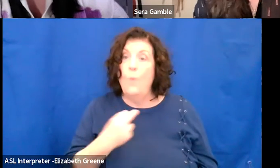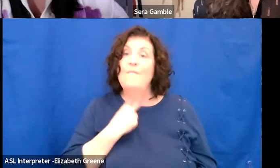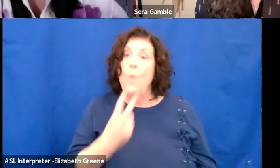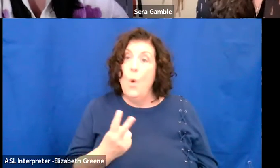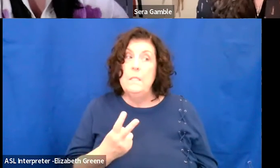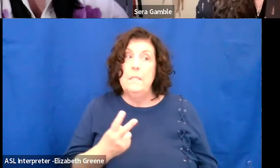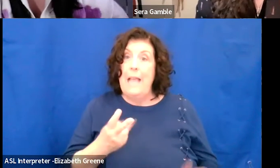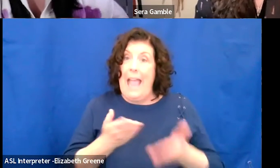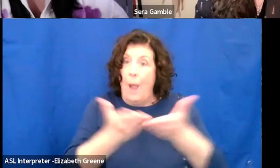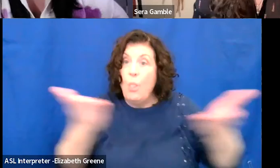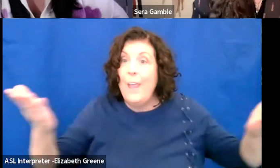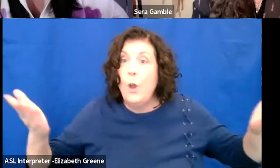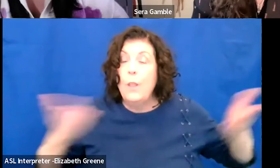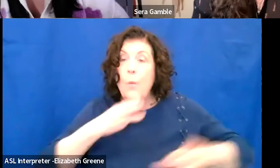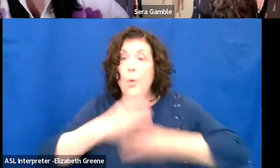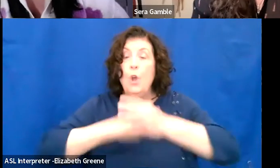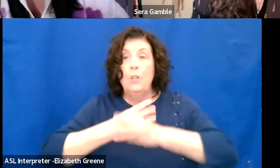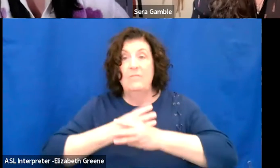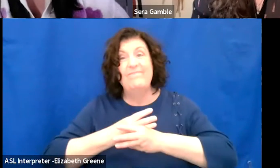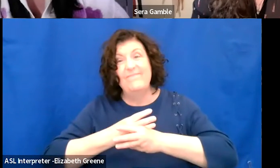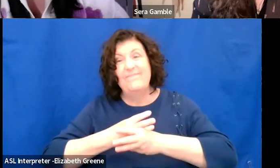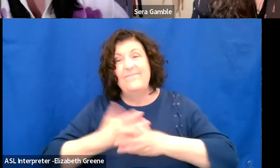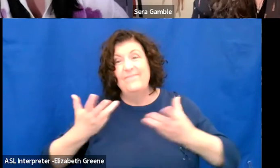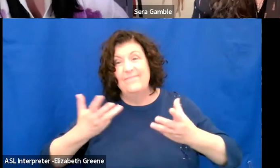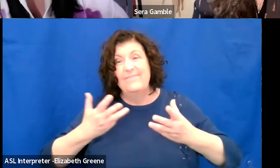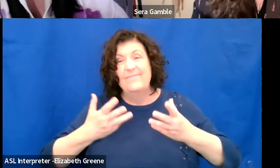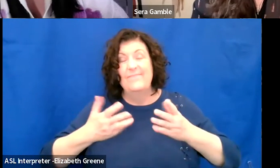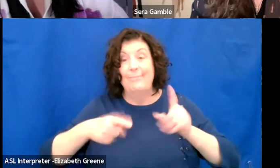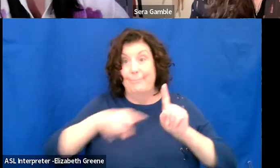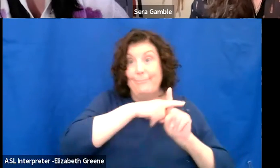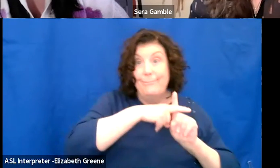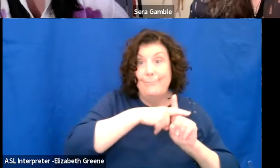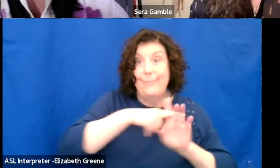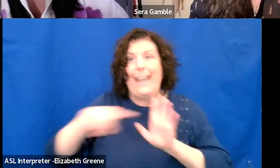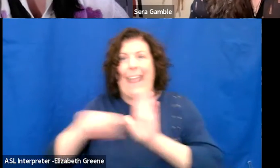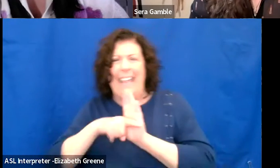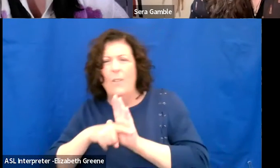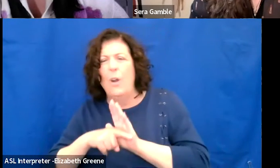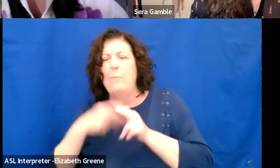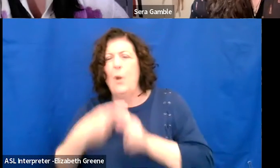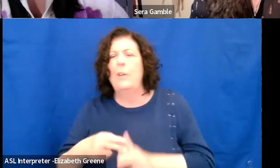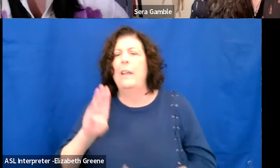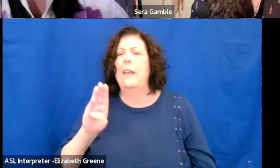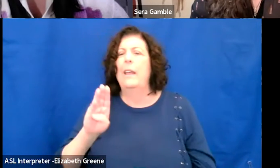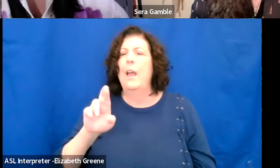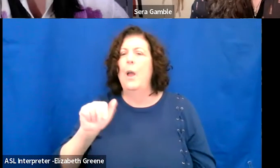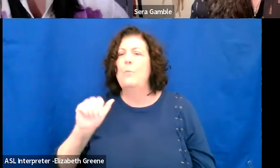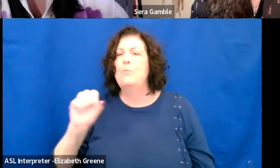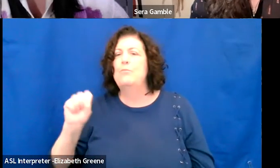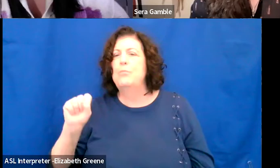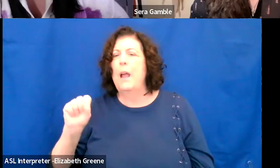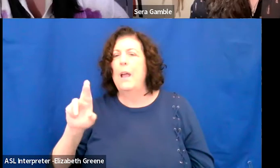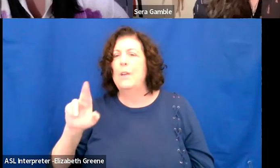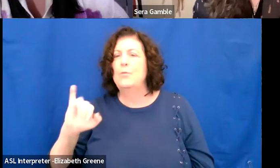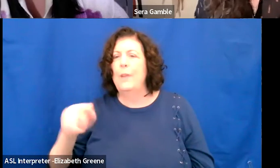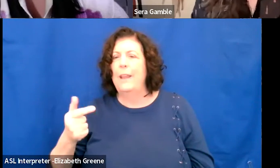take on, then showrunner, that's the sort of brass ring for that. And did I